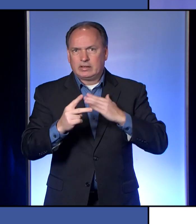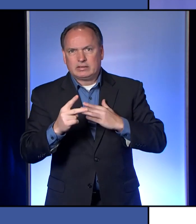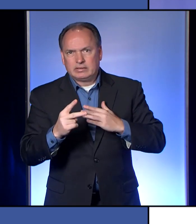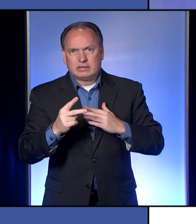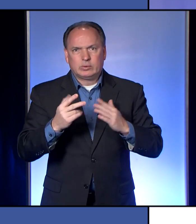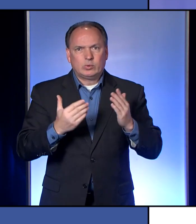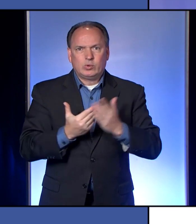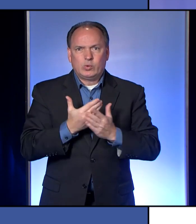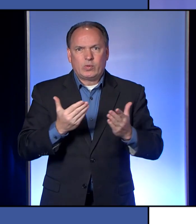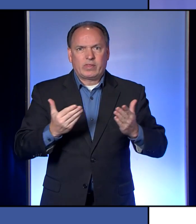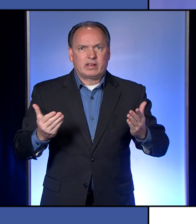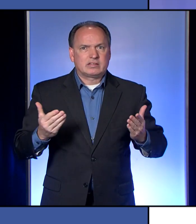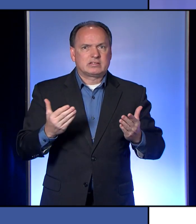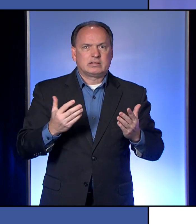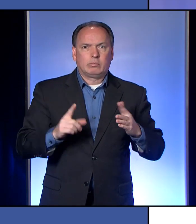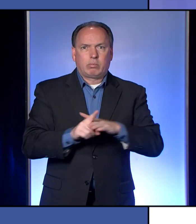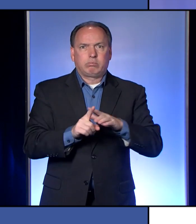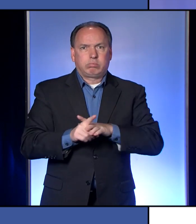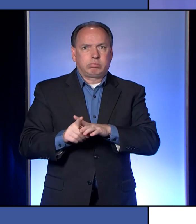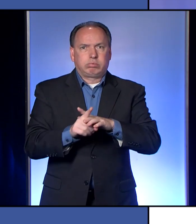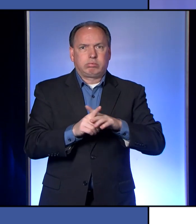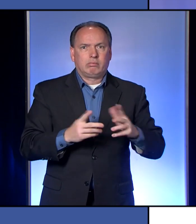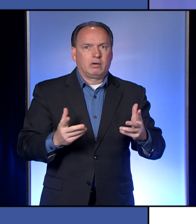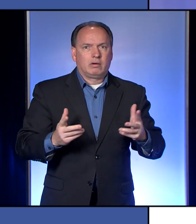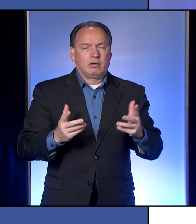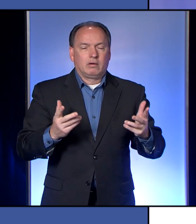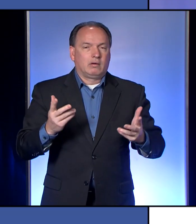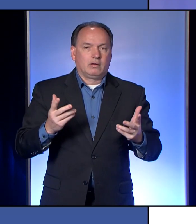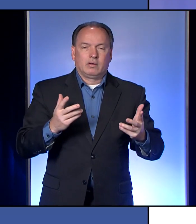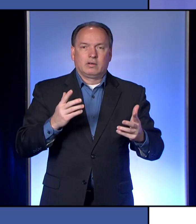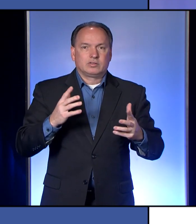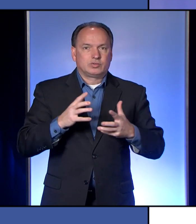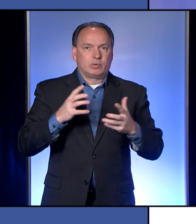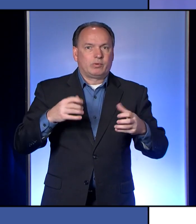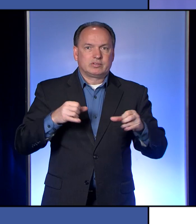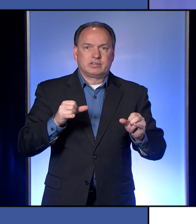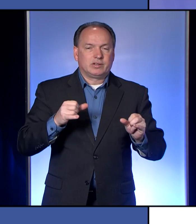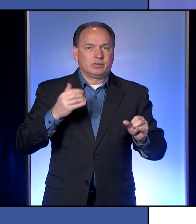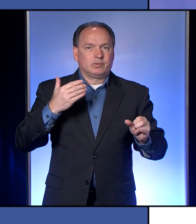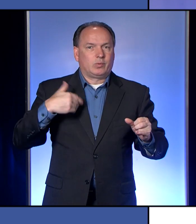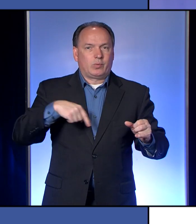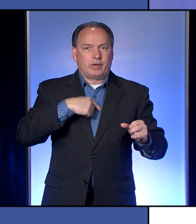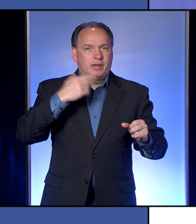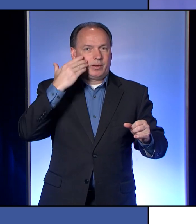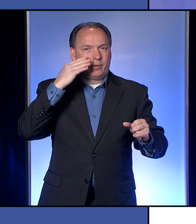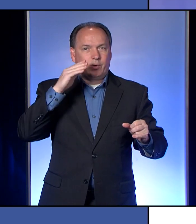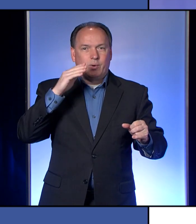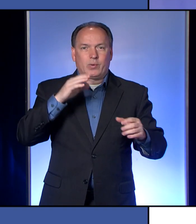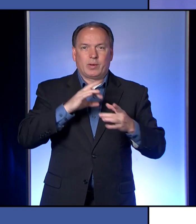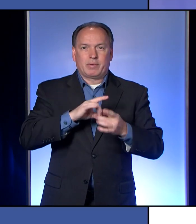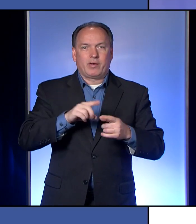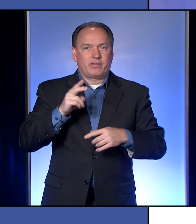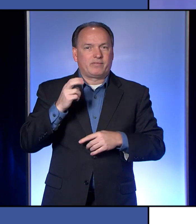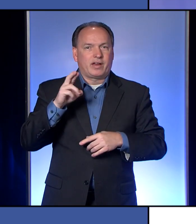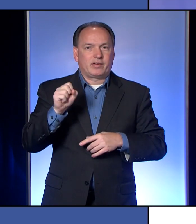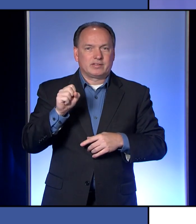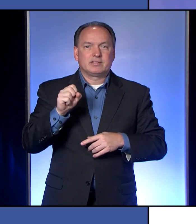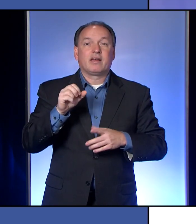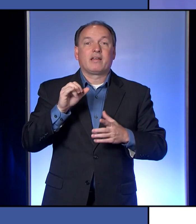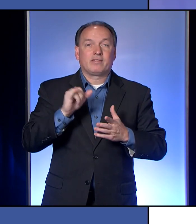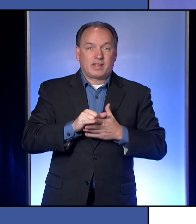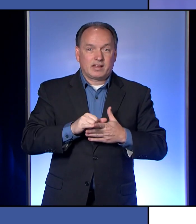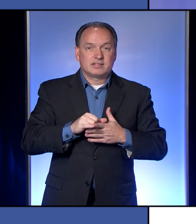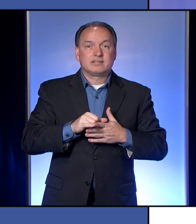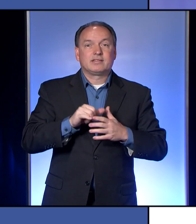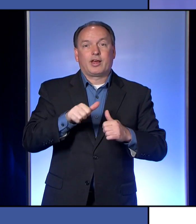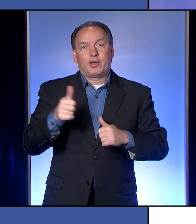new things are coming out about it all the time. I think there's so much we still don't know about this virus, and that's, I guess,